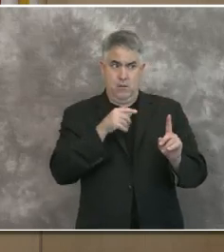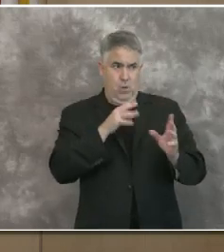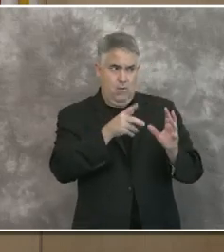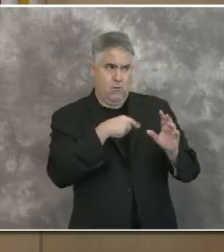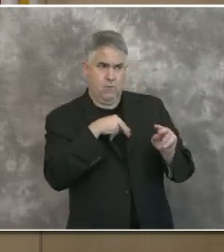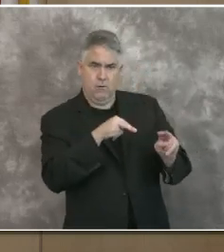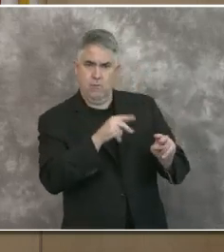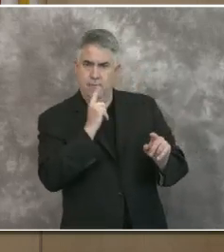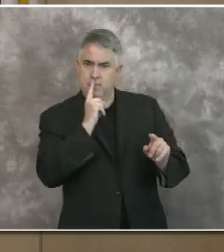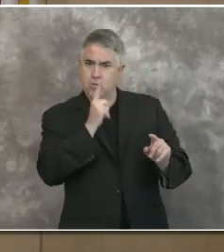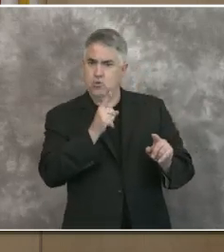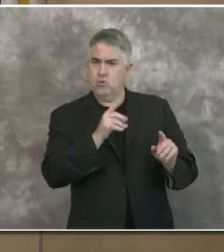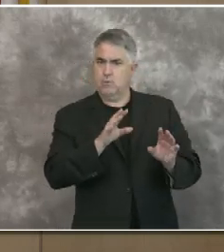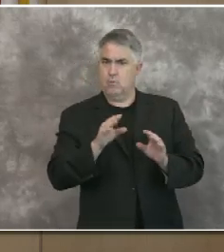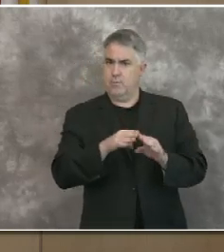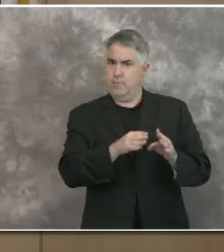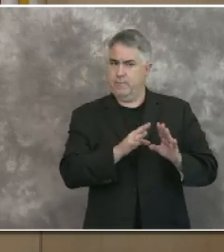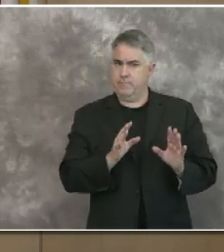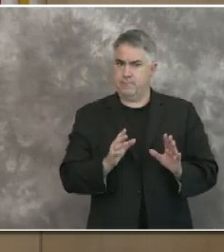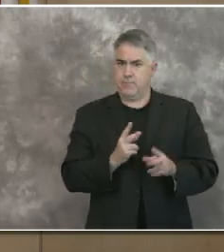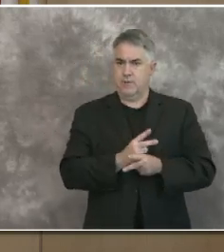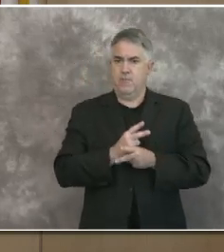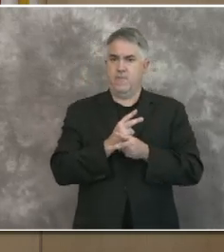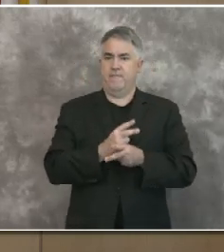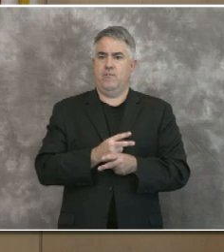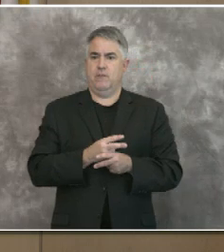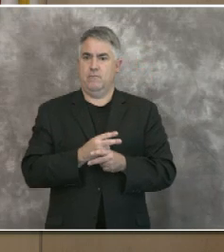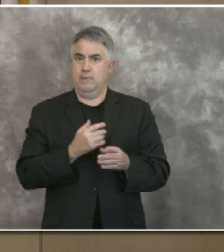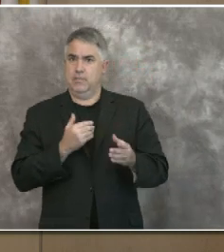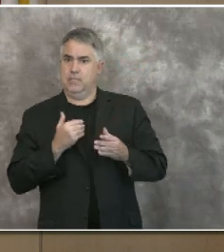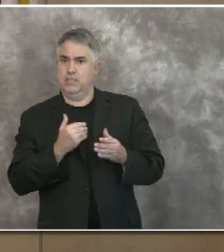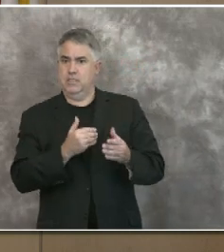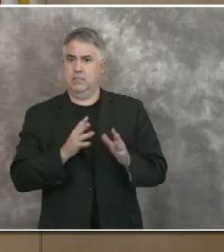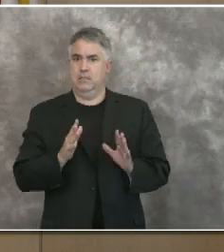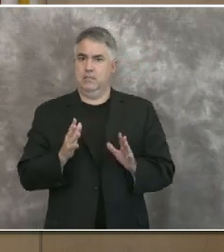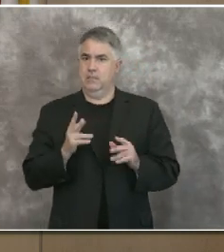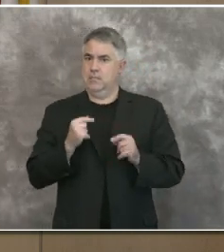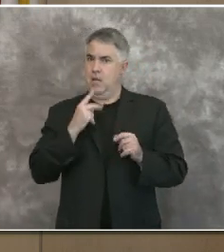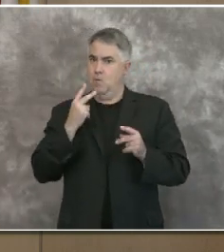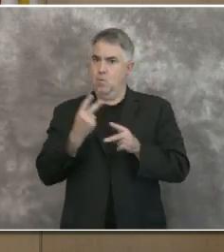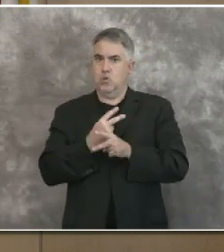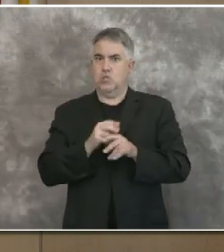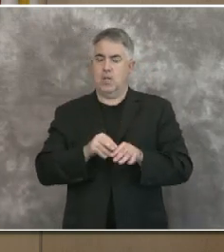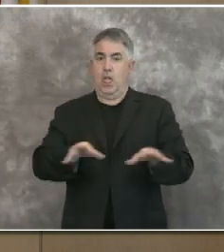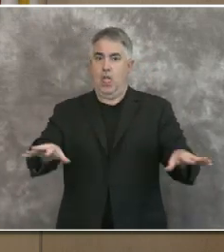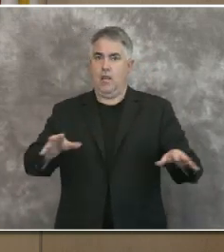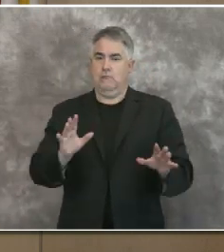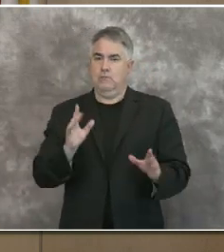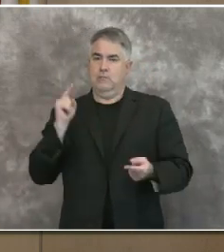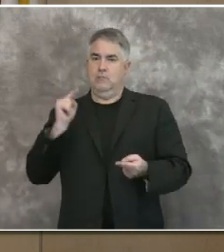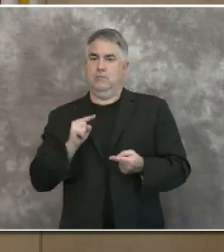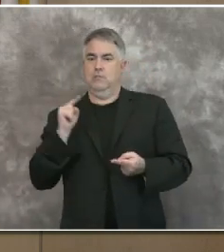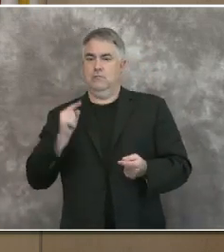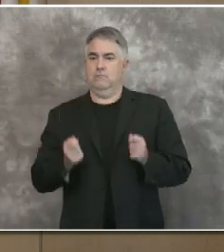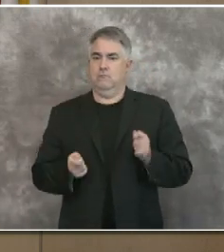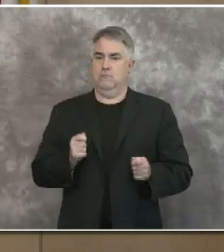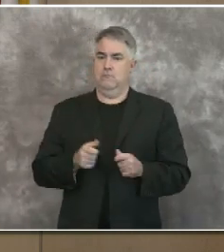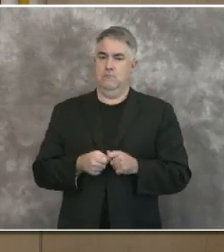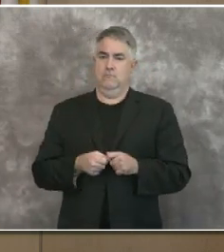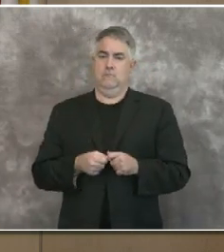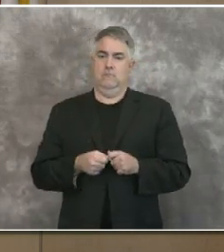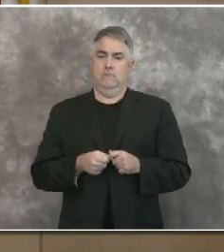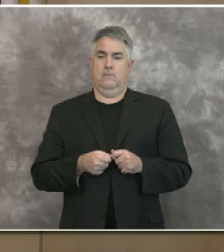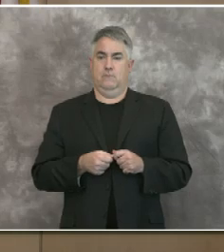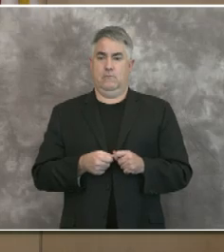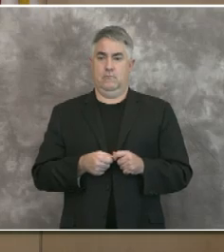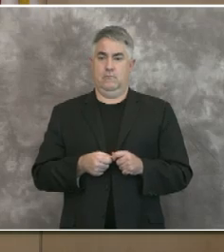and it will help us to dial back on modifications that have been made. So this doesn't mean everything is